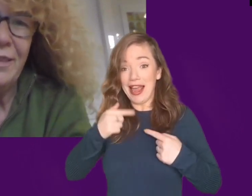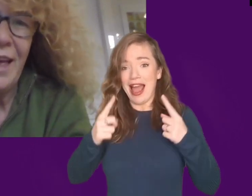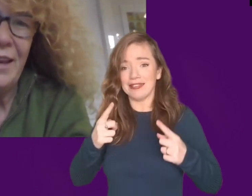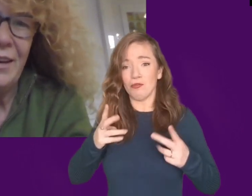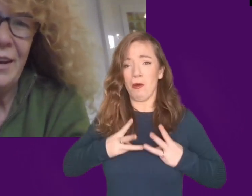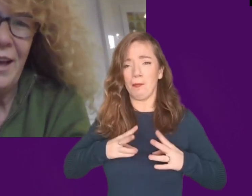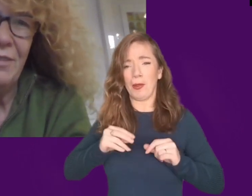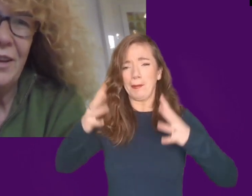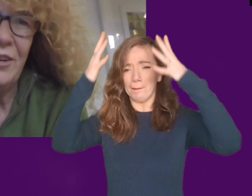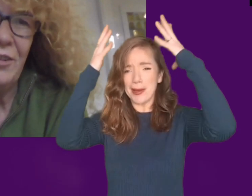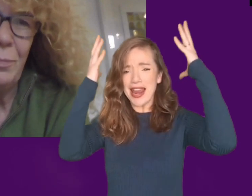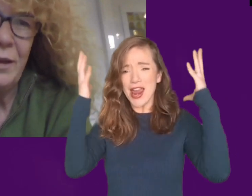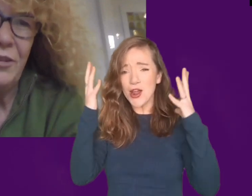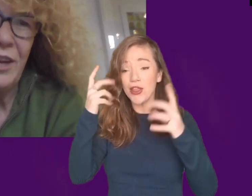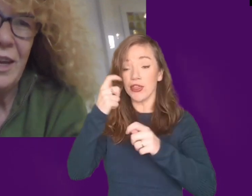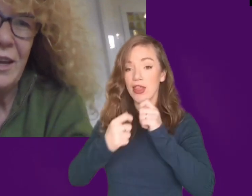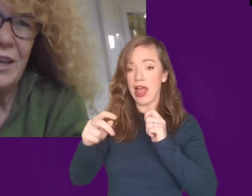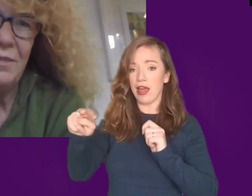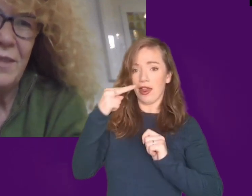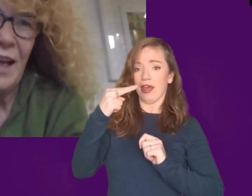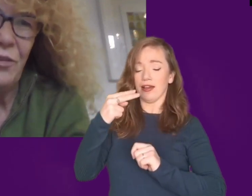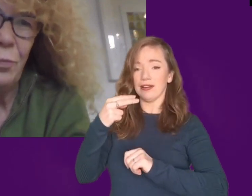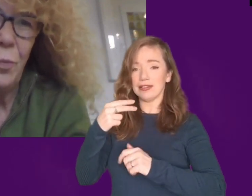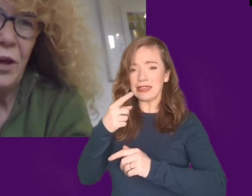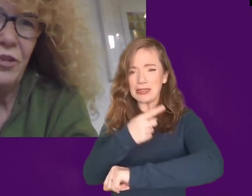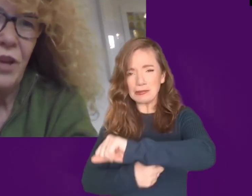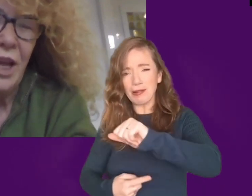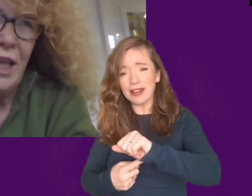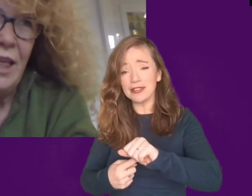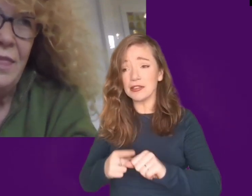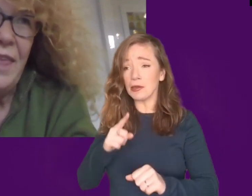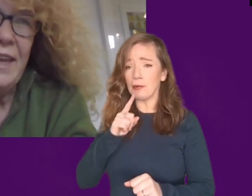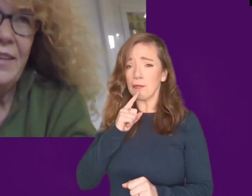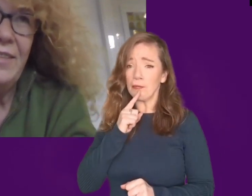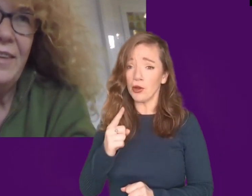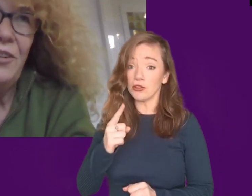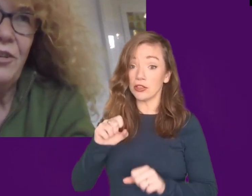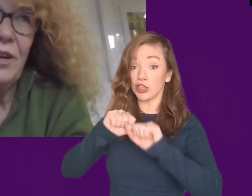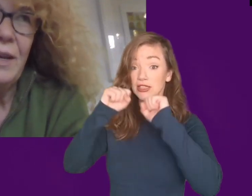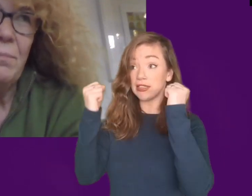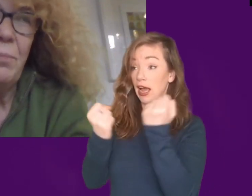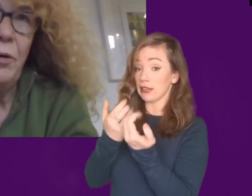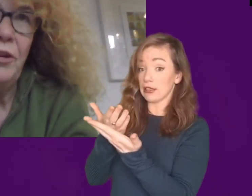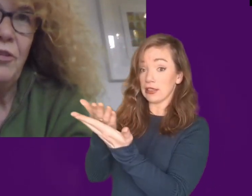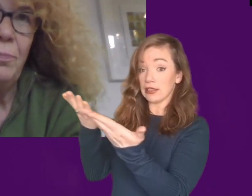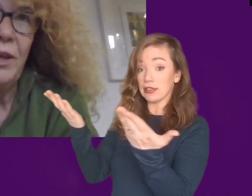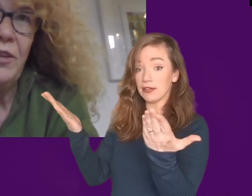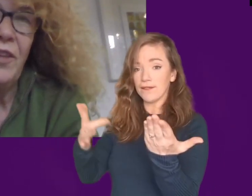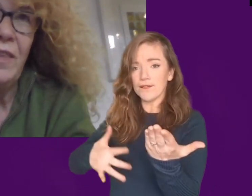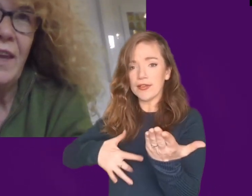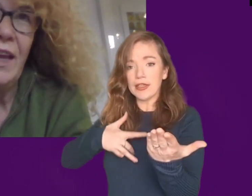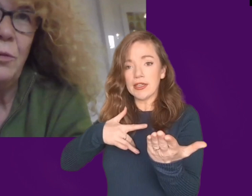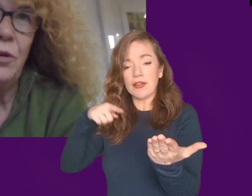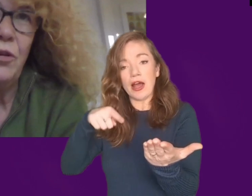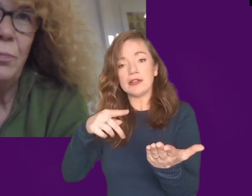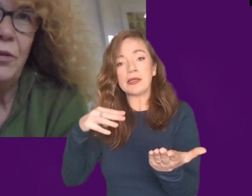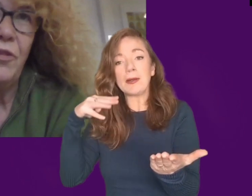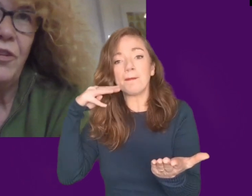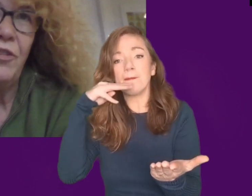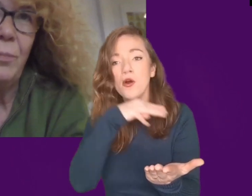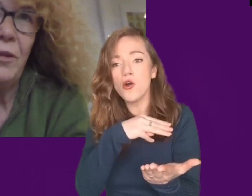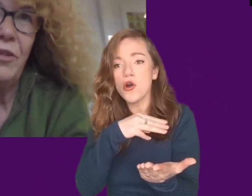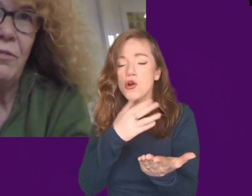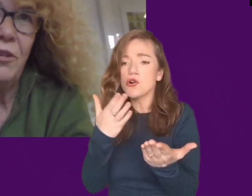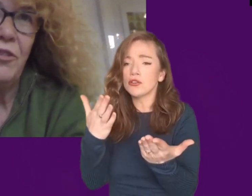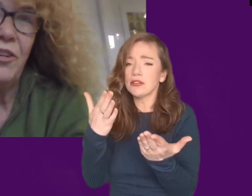hair than having a disability if that's what they consider important, because I think anyone who puts